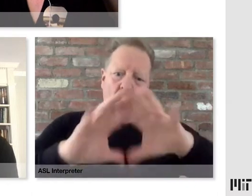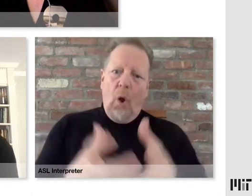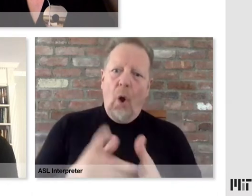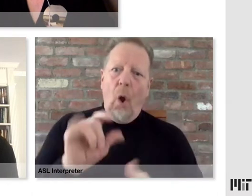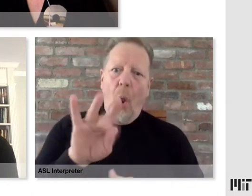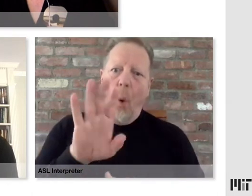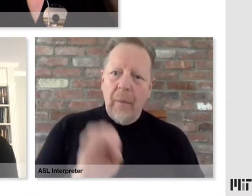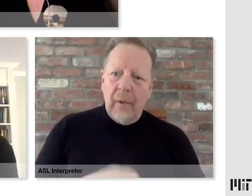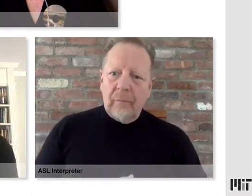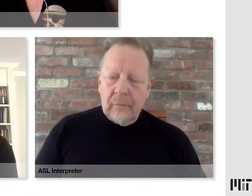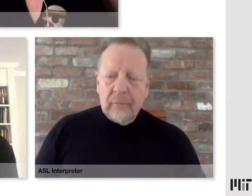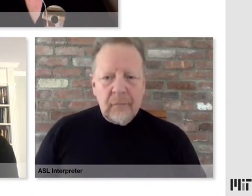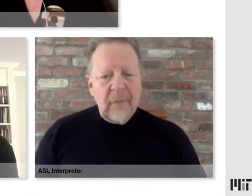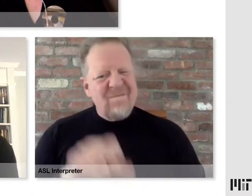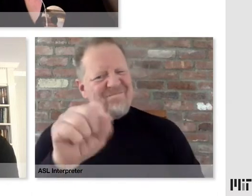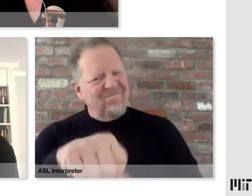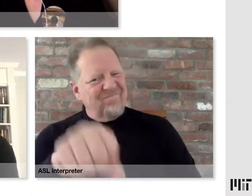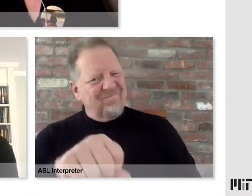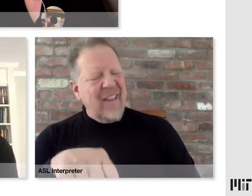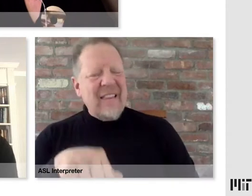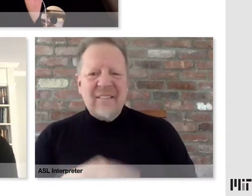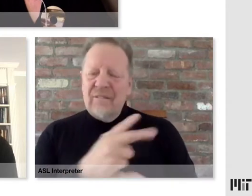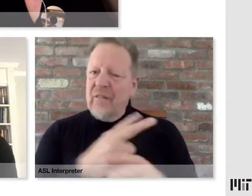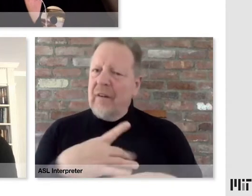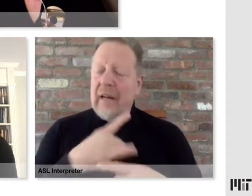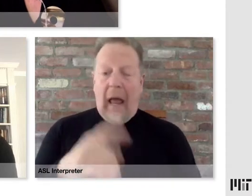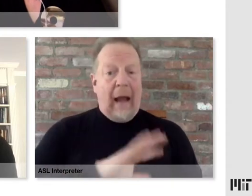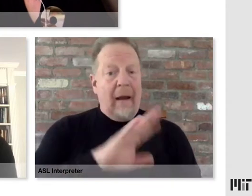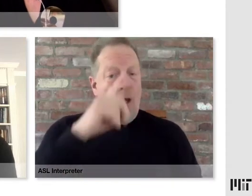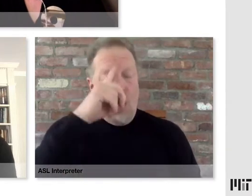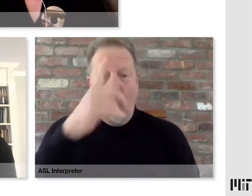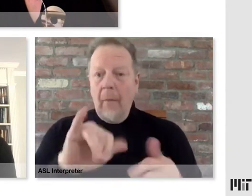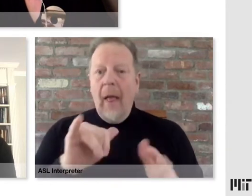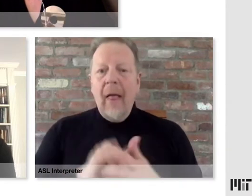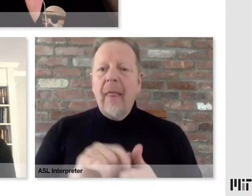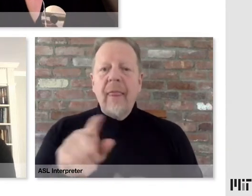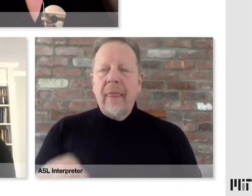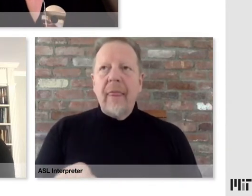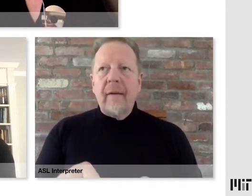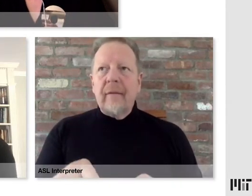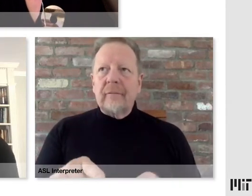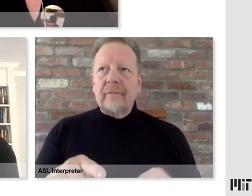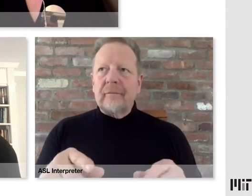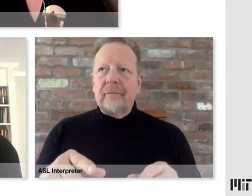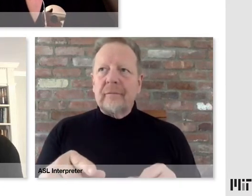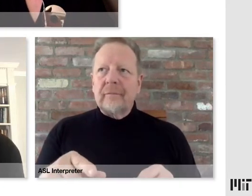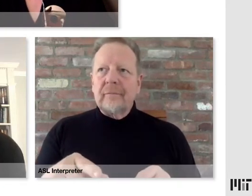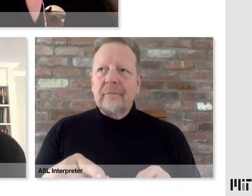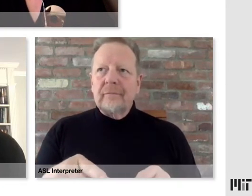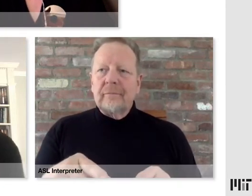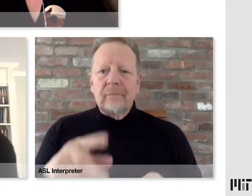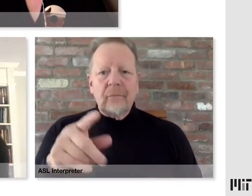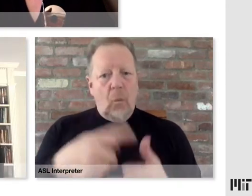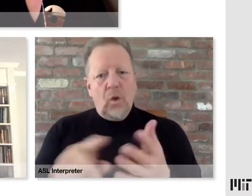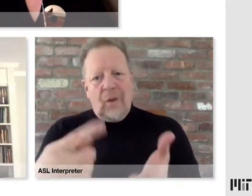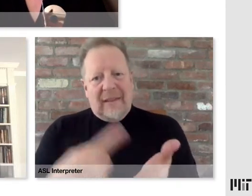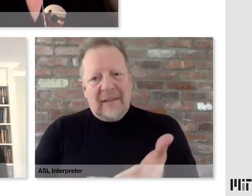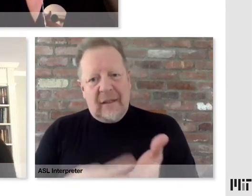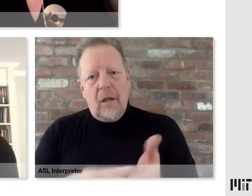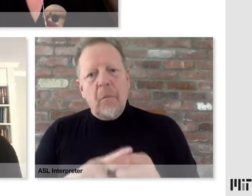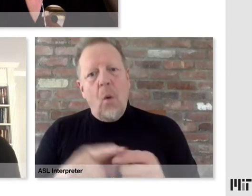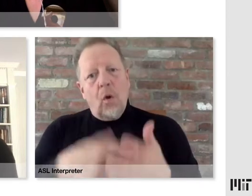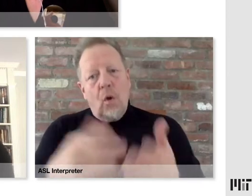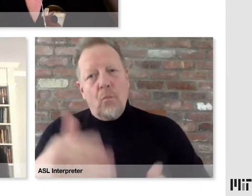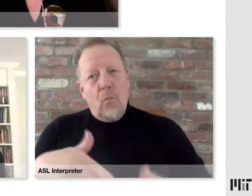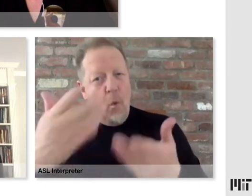Mm-hmm, mm-hmm. I think this is so mm-hmm. interesting. I haven't thought about the pandemic in such way, but I would say what you're proposing is almost that